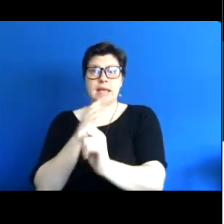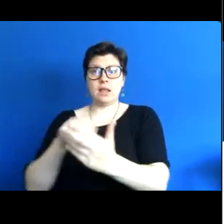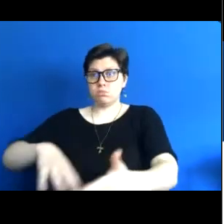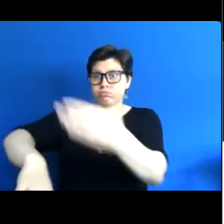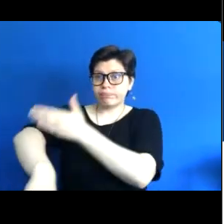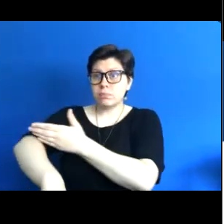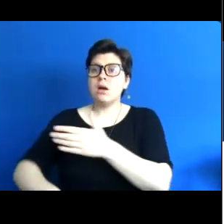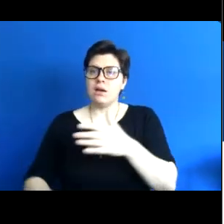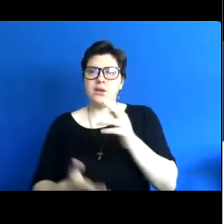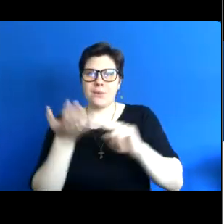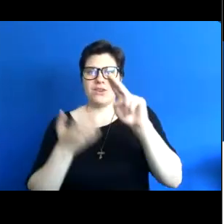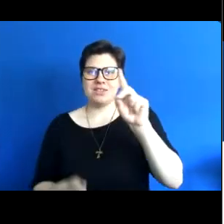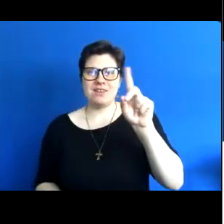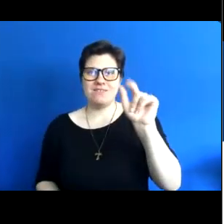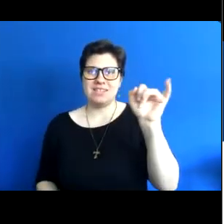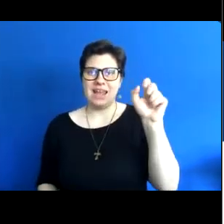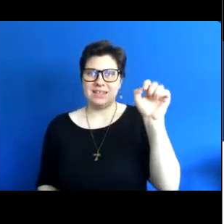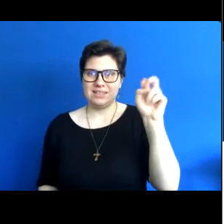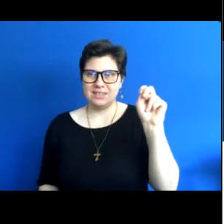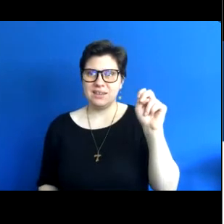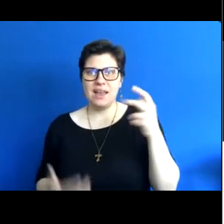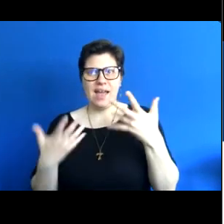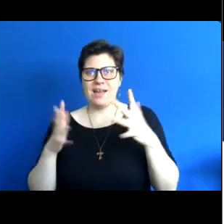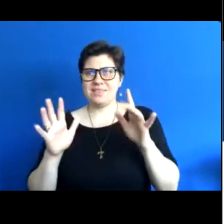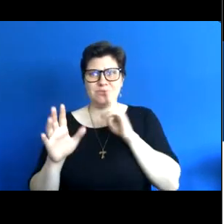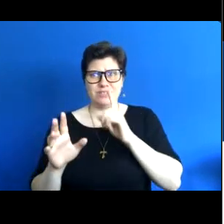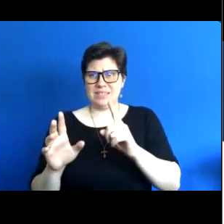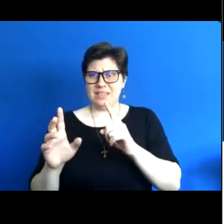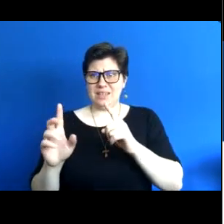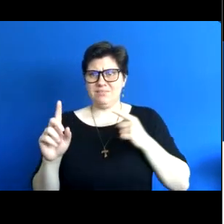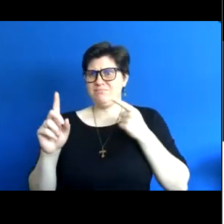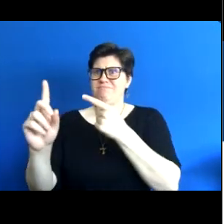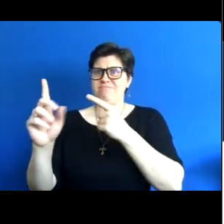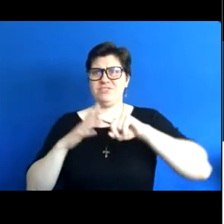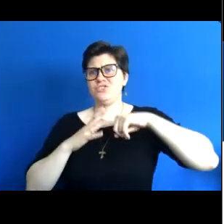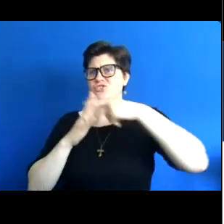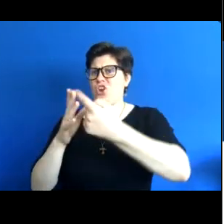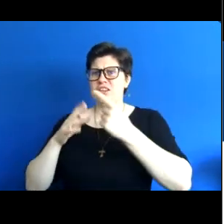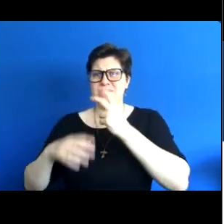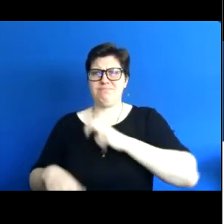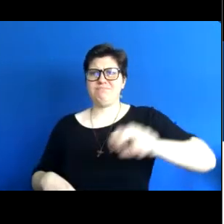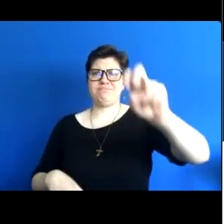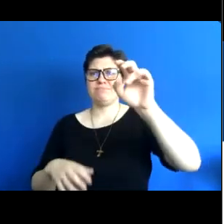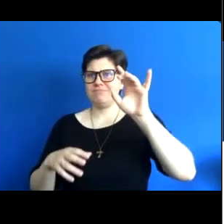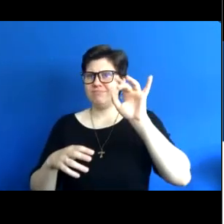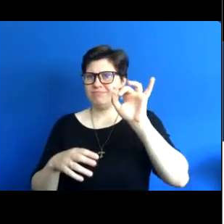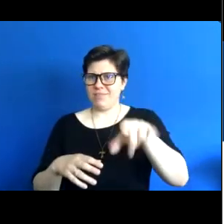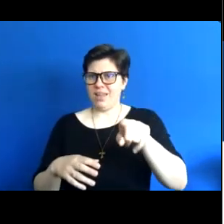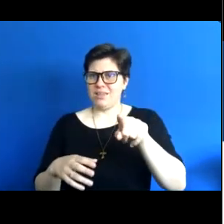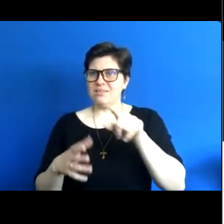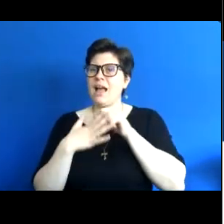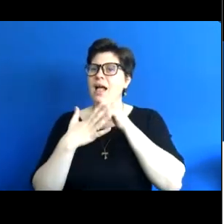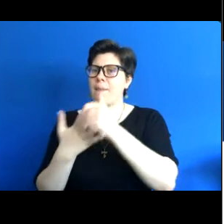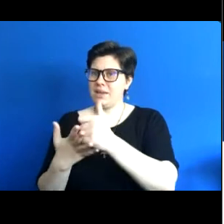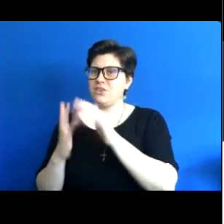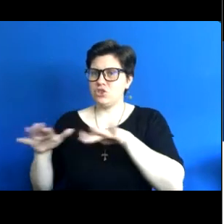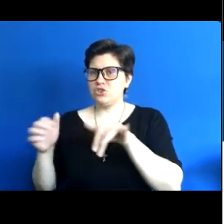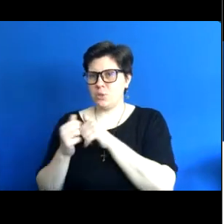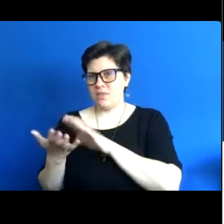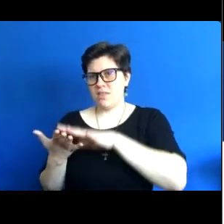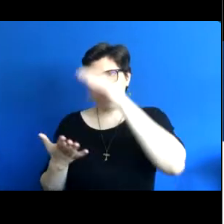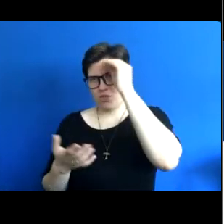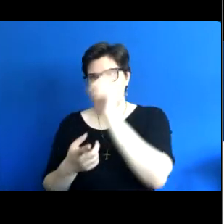of Dayton has been really a pioneer, especially with helping children with learning needs in